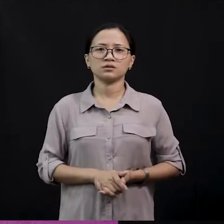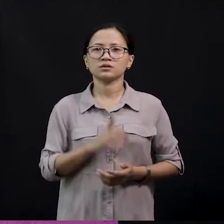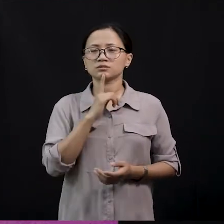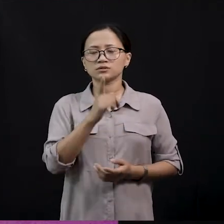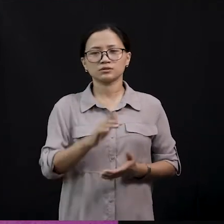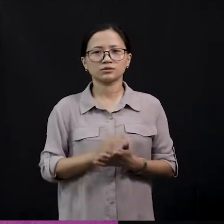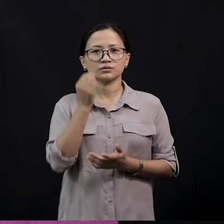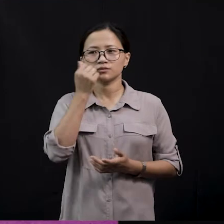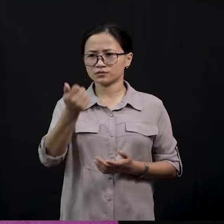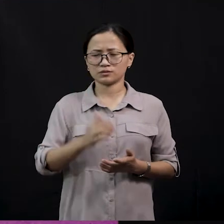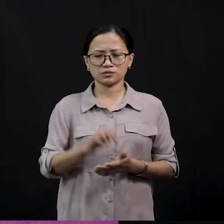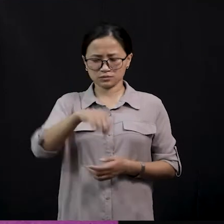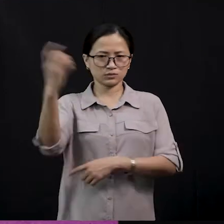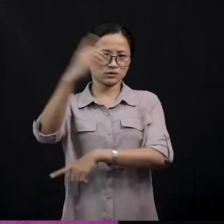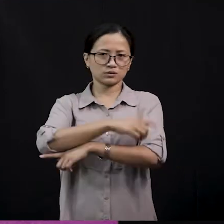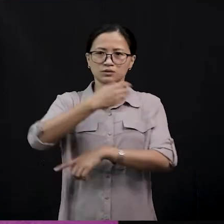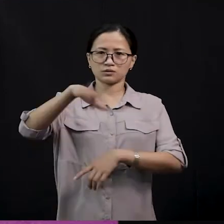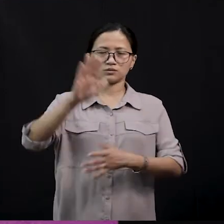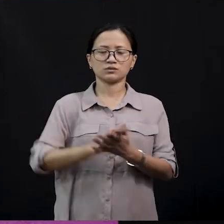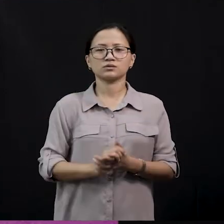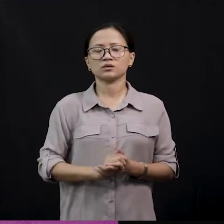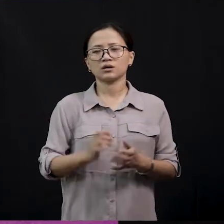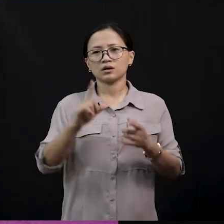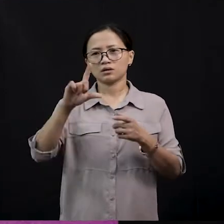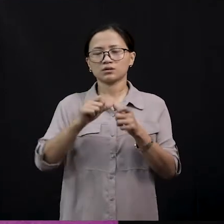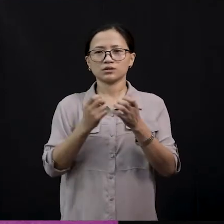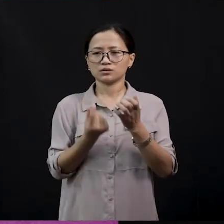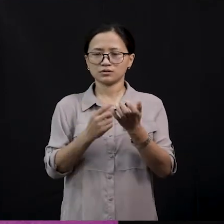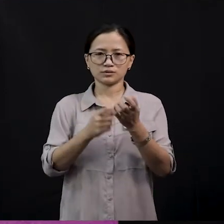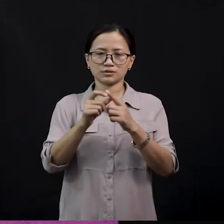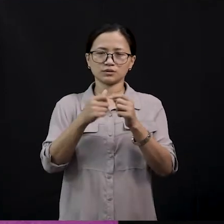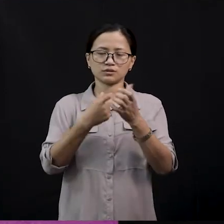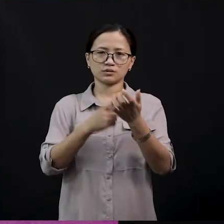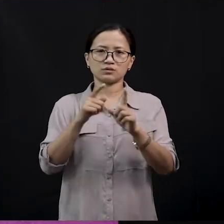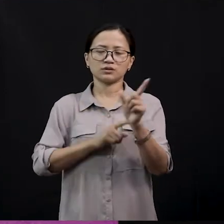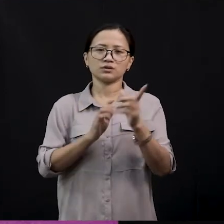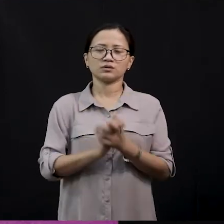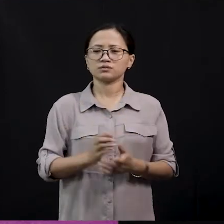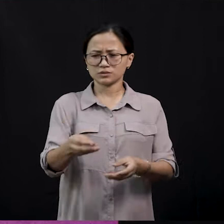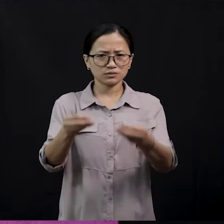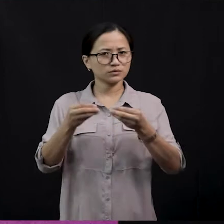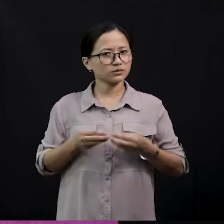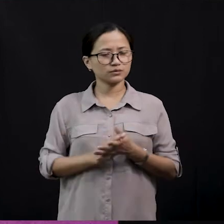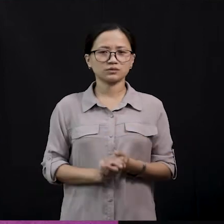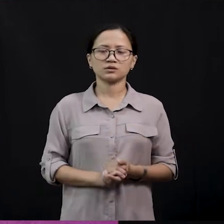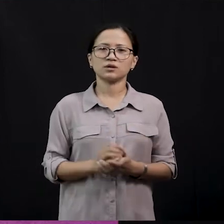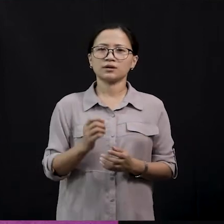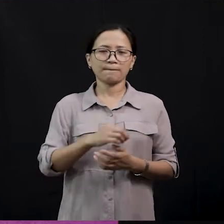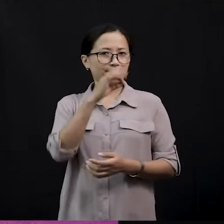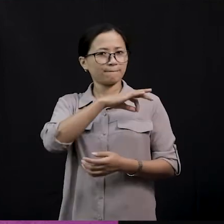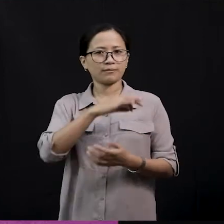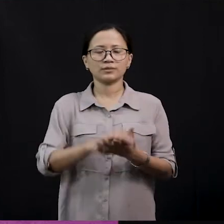to your father, Father, today I'm going to do the laundry and please give me a pocket money of 50 rupees